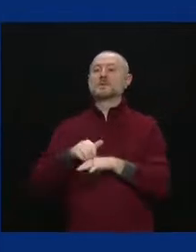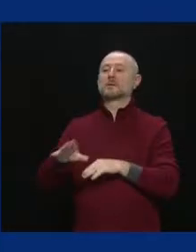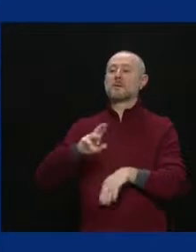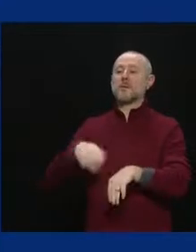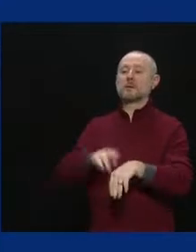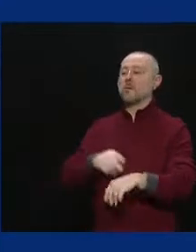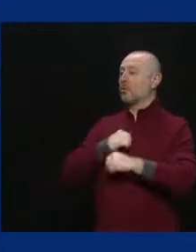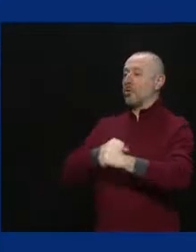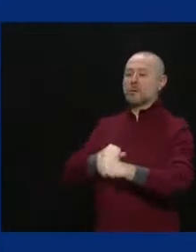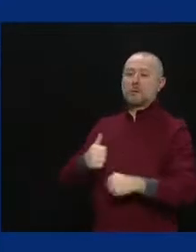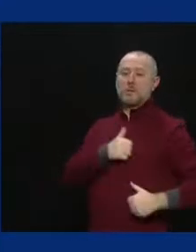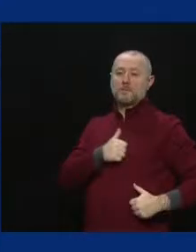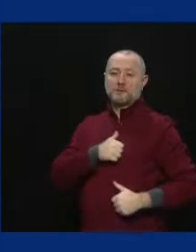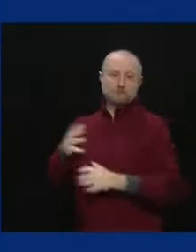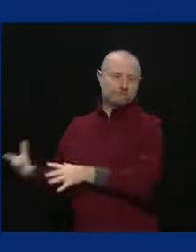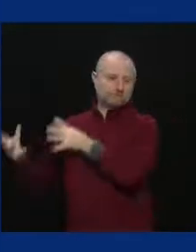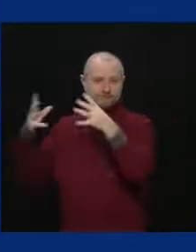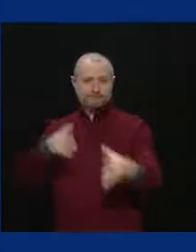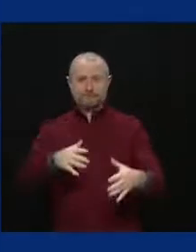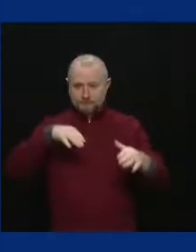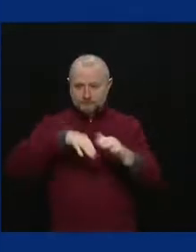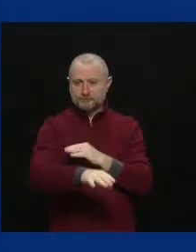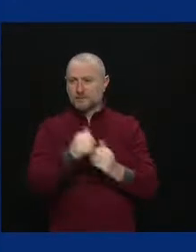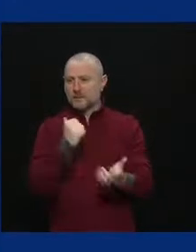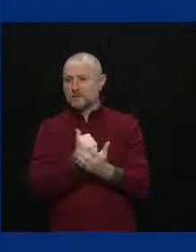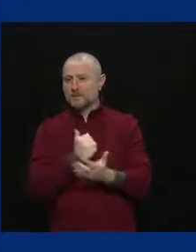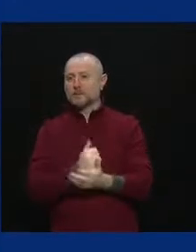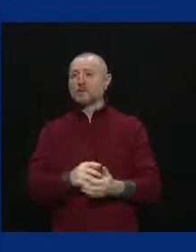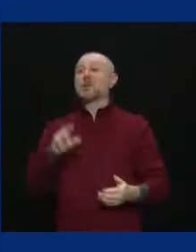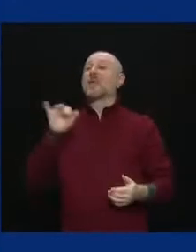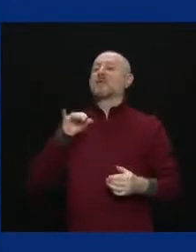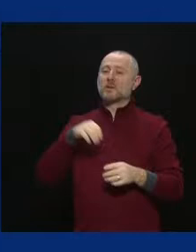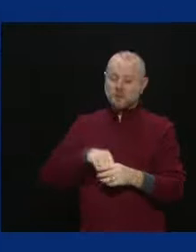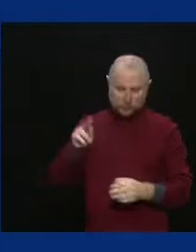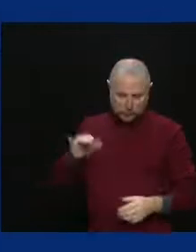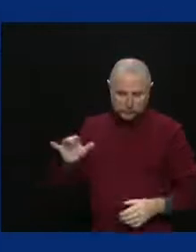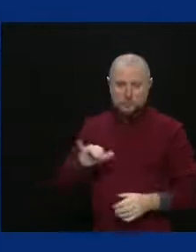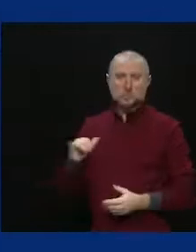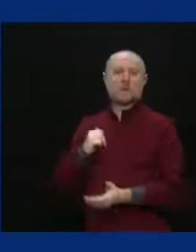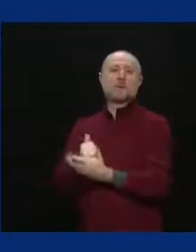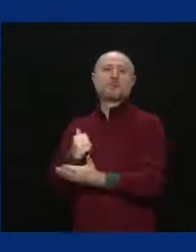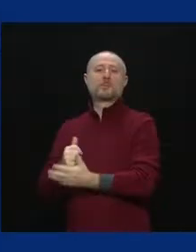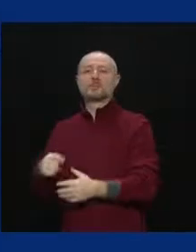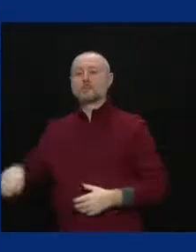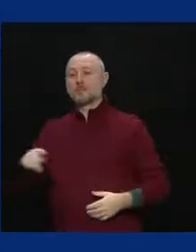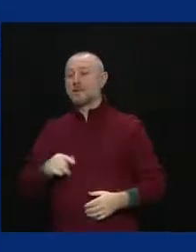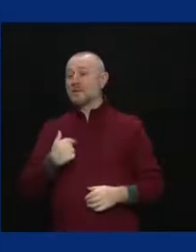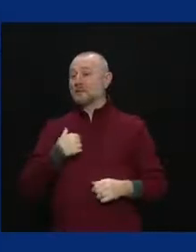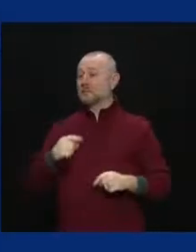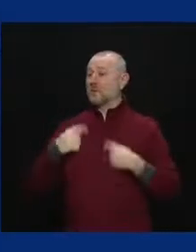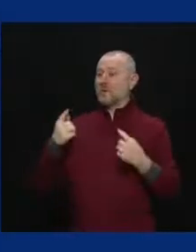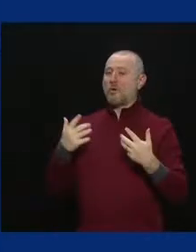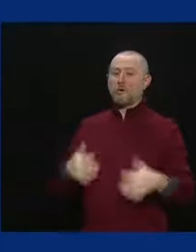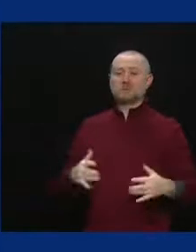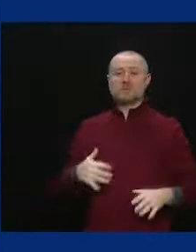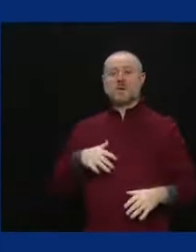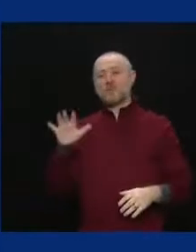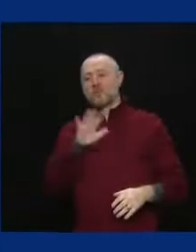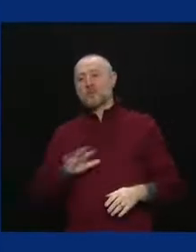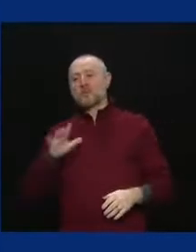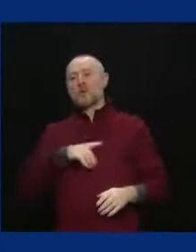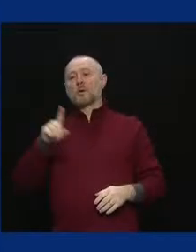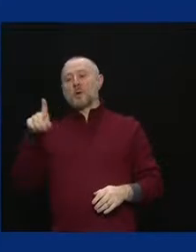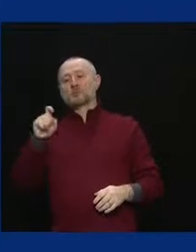nursing homes, even in New York City, who need help. They need some relief. So we already had about 120 medically